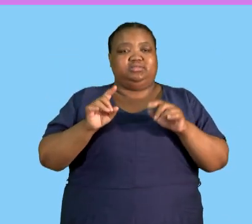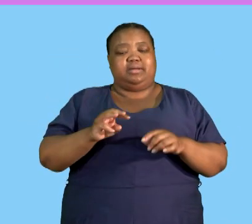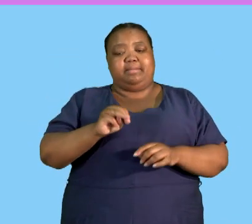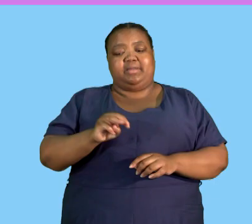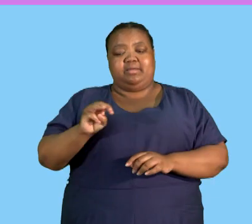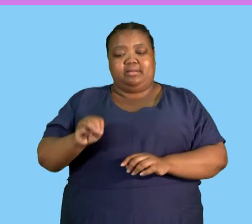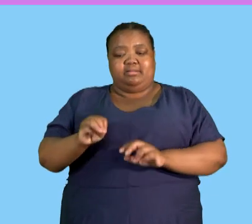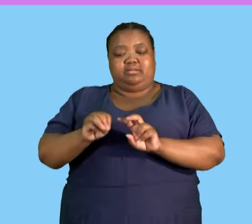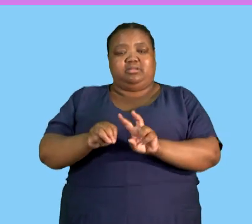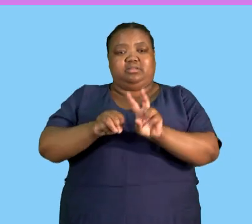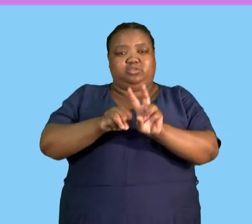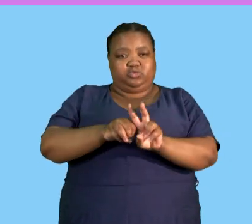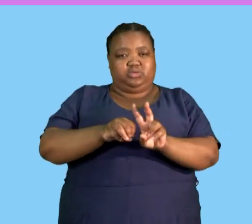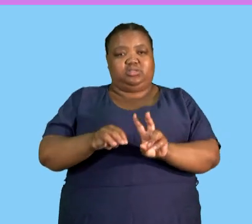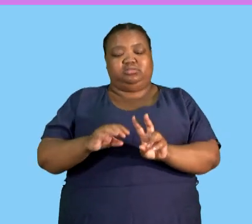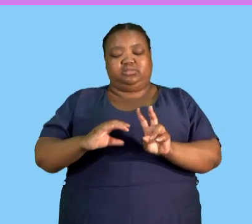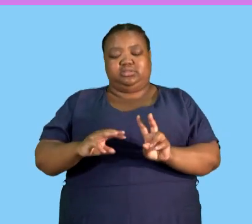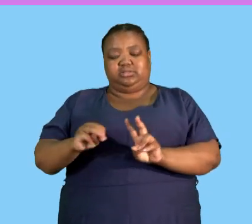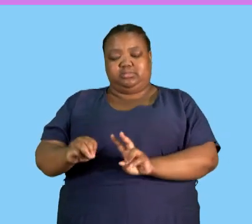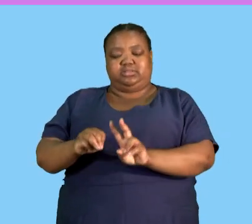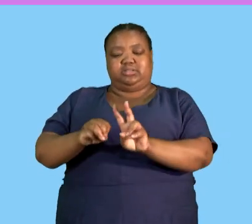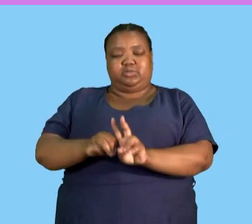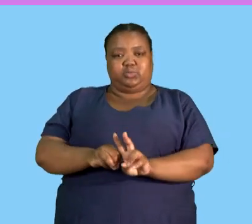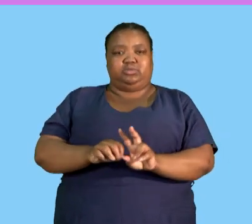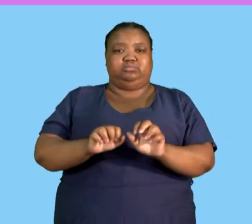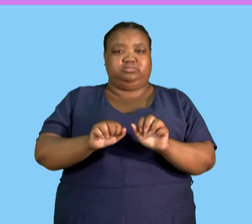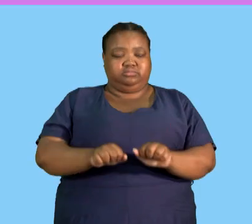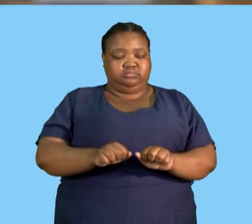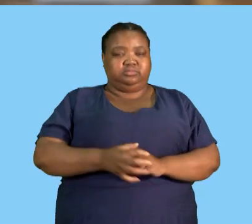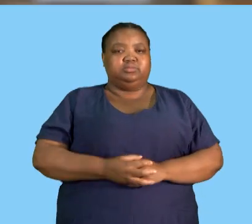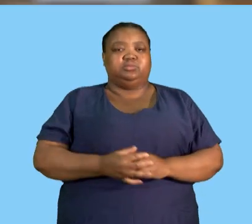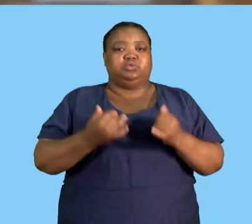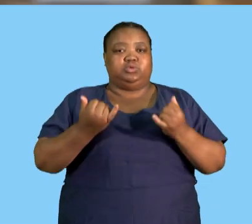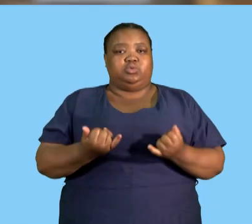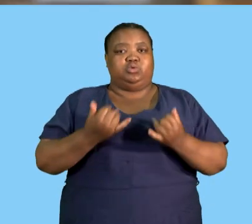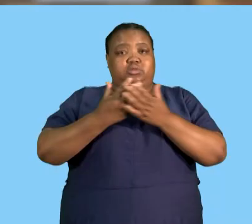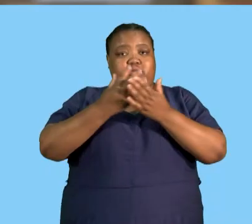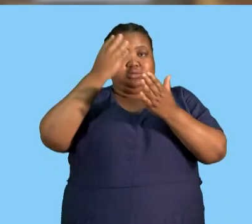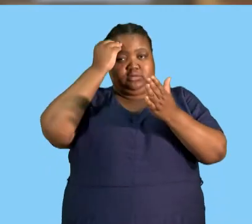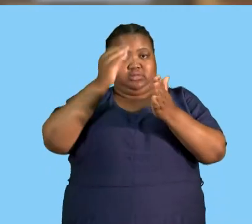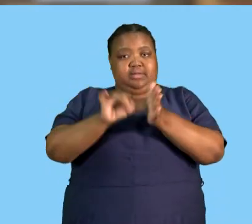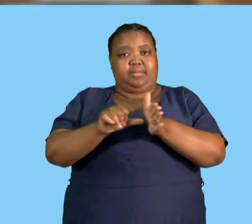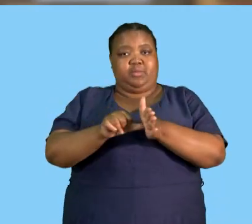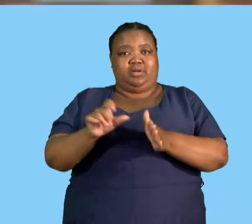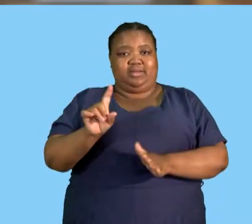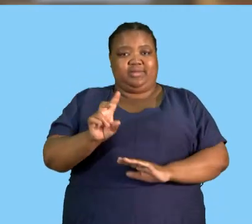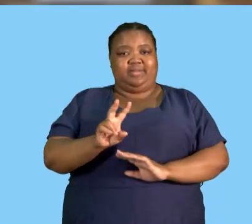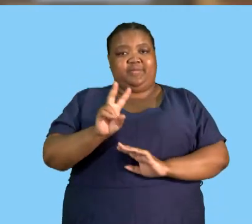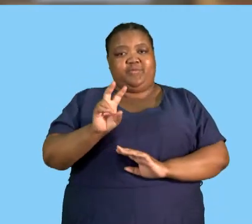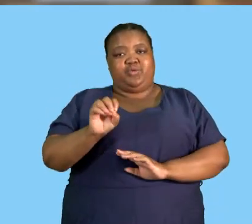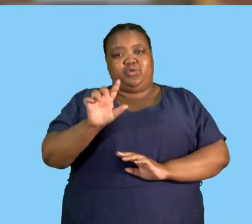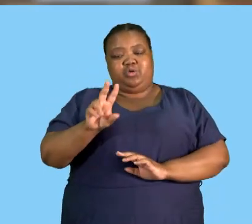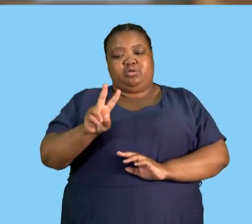square millimeters, square centimeters, square meters, square kilometers. Then also important for today's lesson is